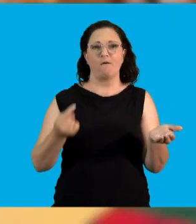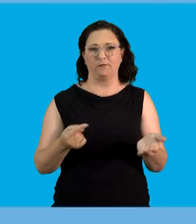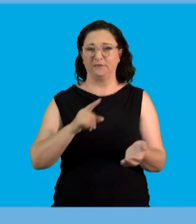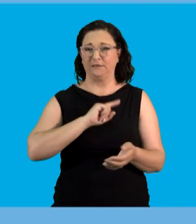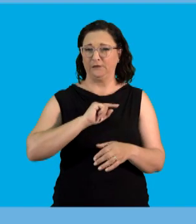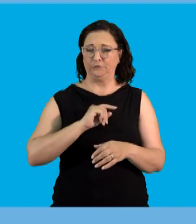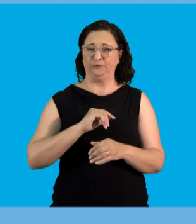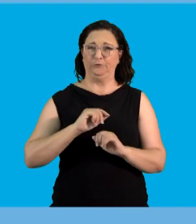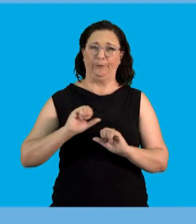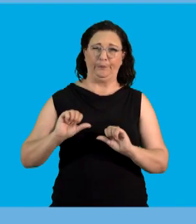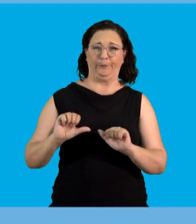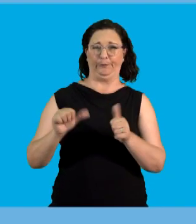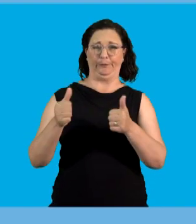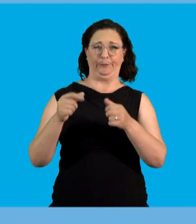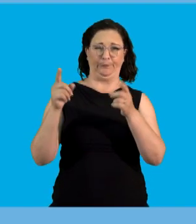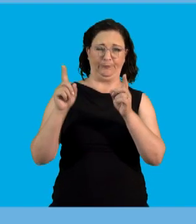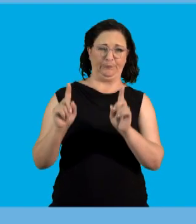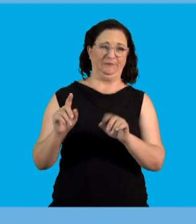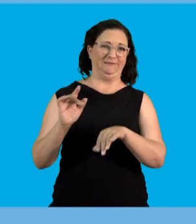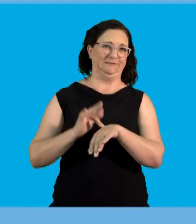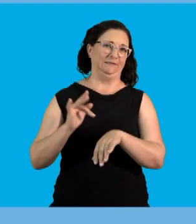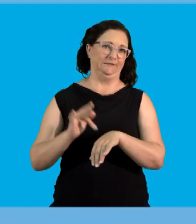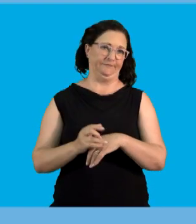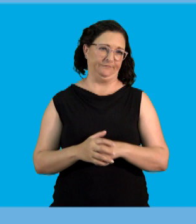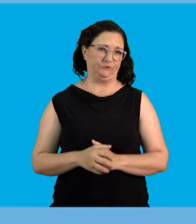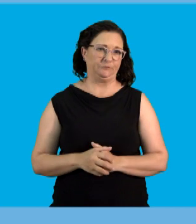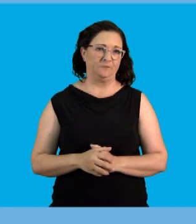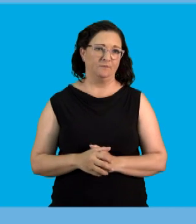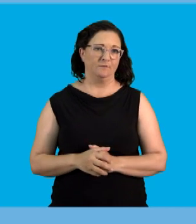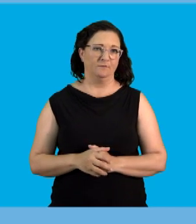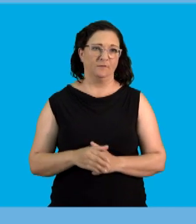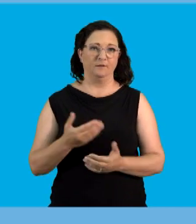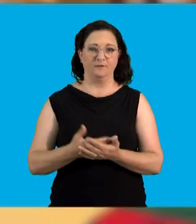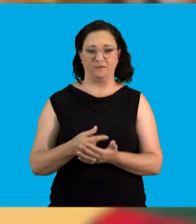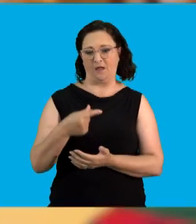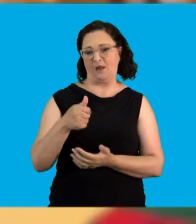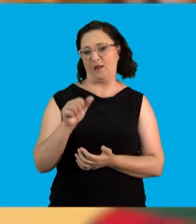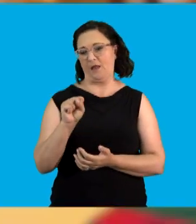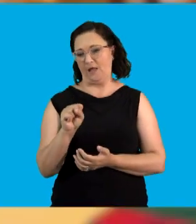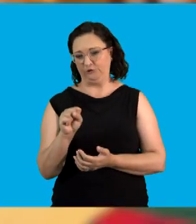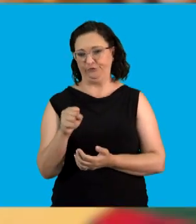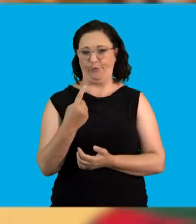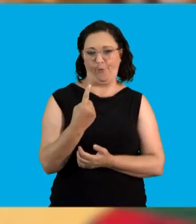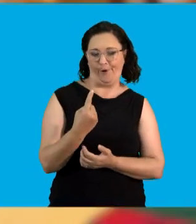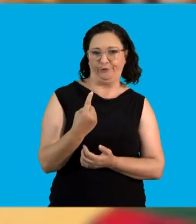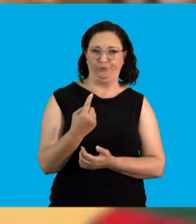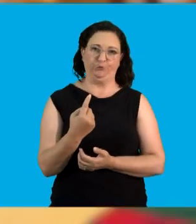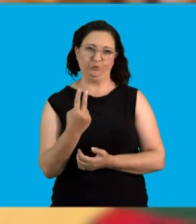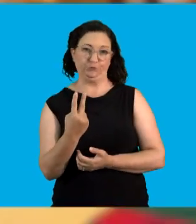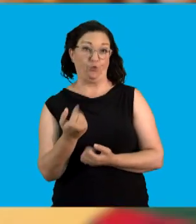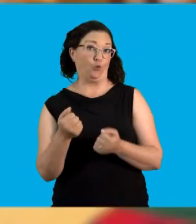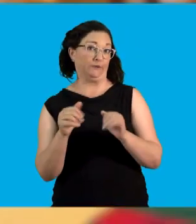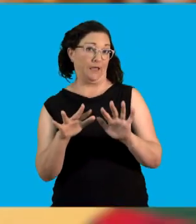need that super sensitive scale for us to be measuring just either one gas particle or 2 or even 10 gas